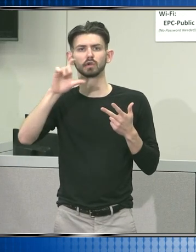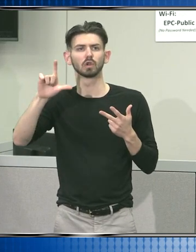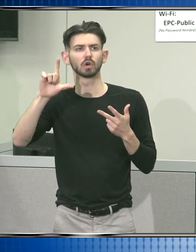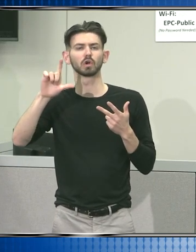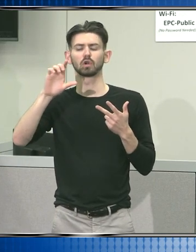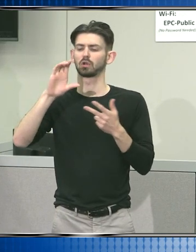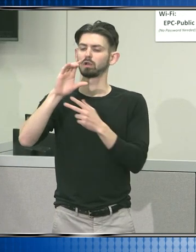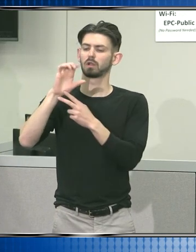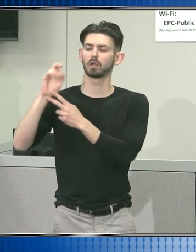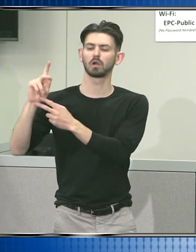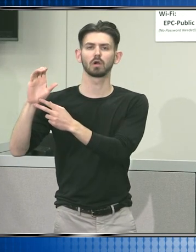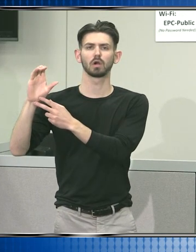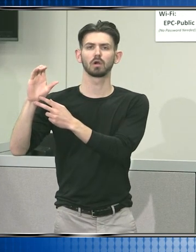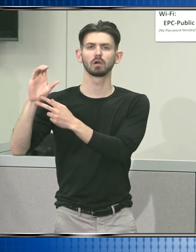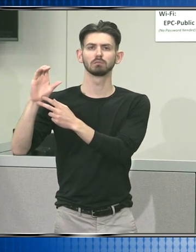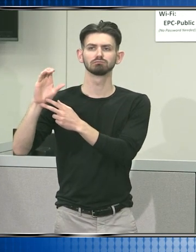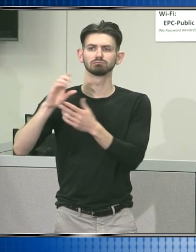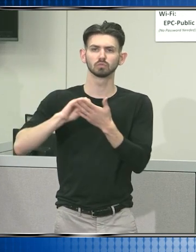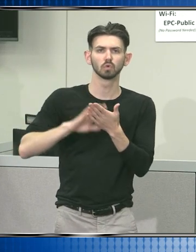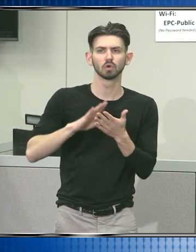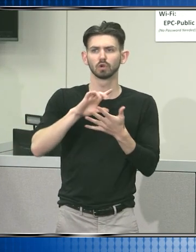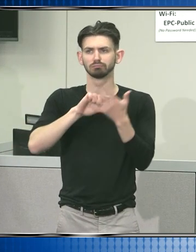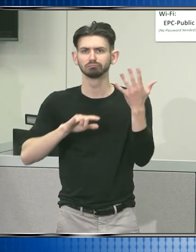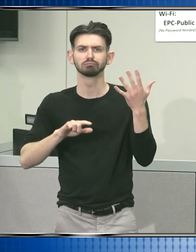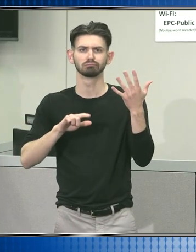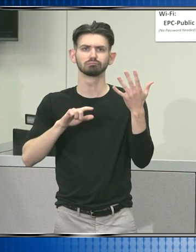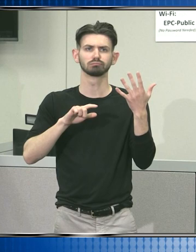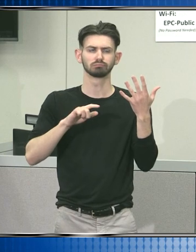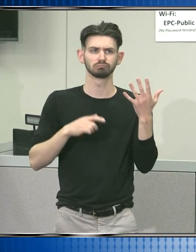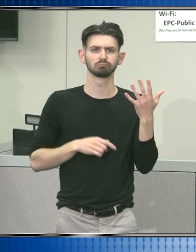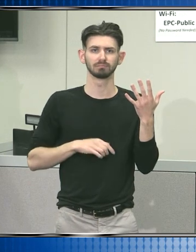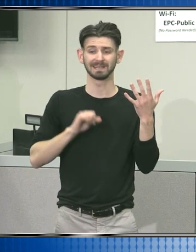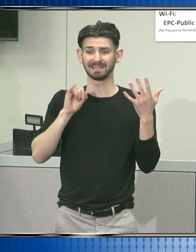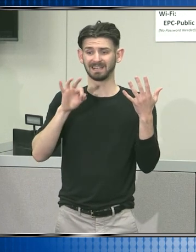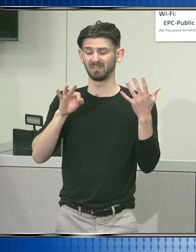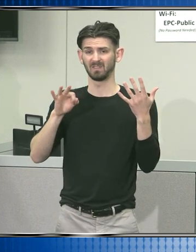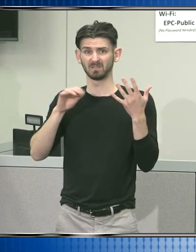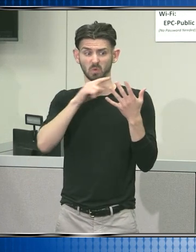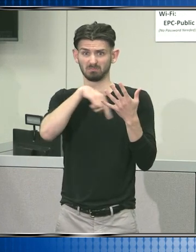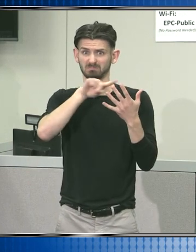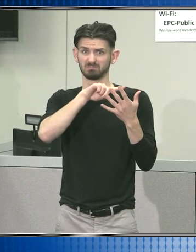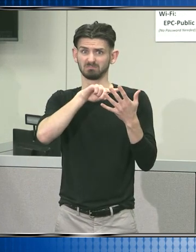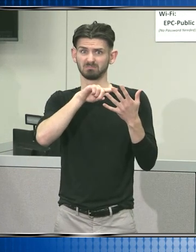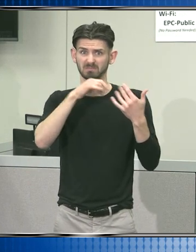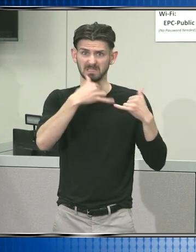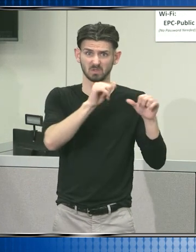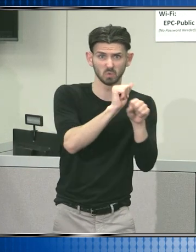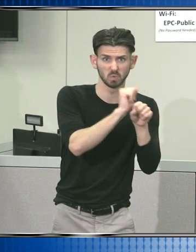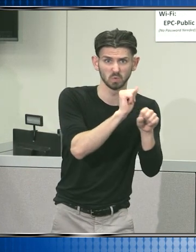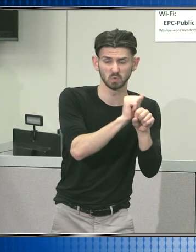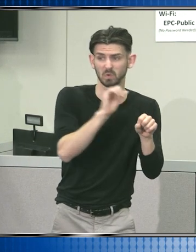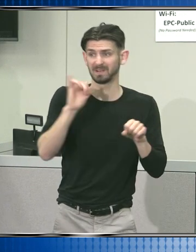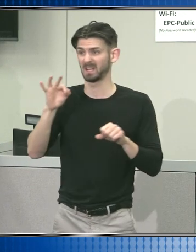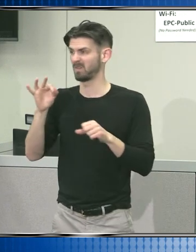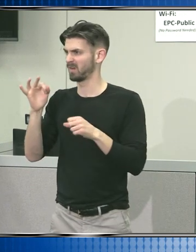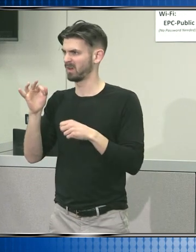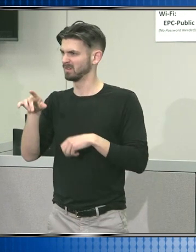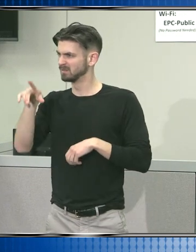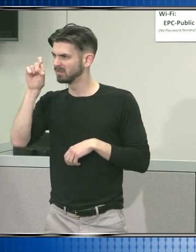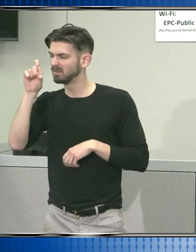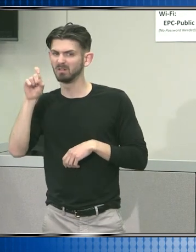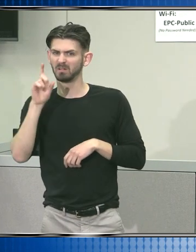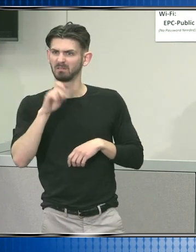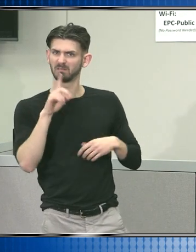and other commissioners individually. If you have issues related to one of those services related to one of